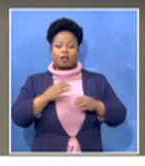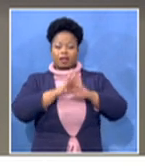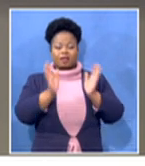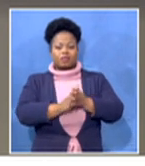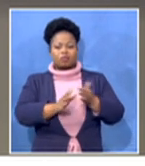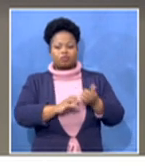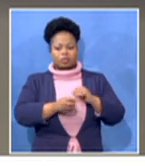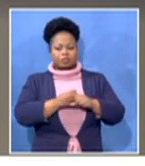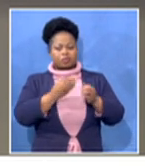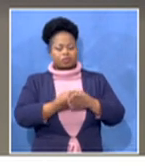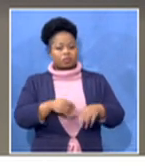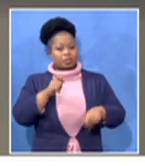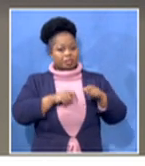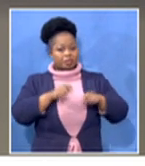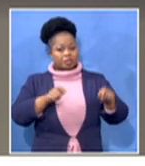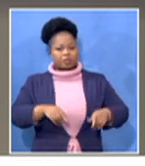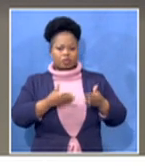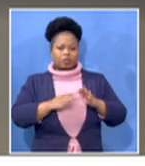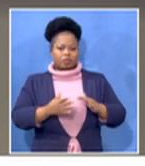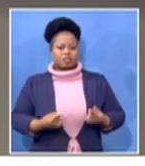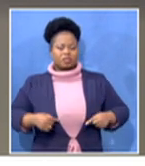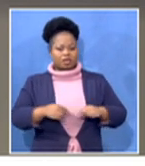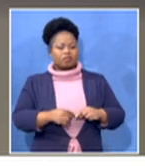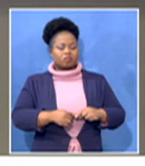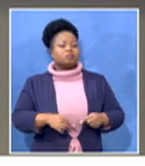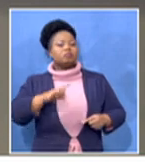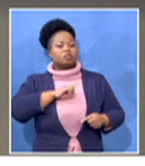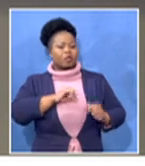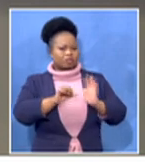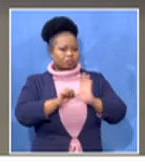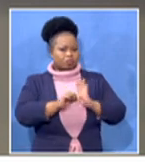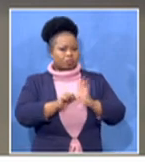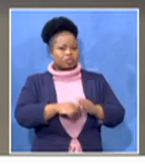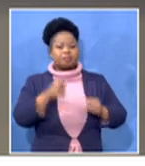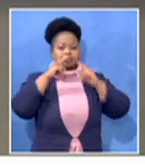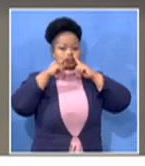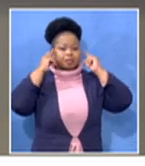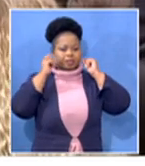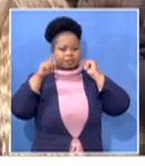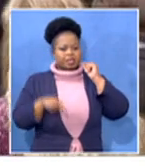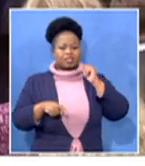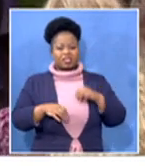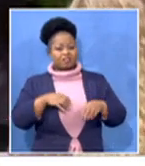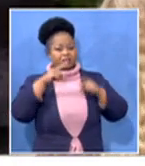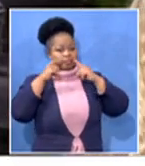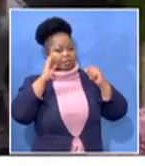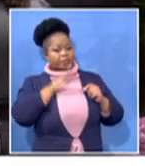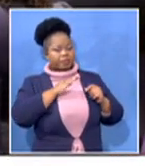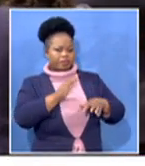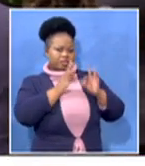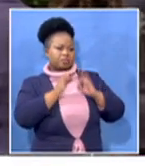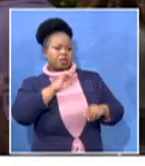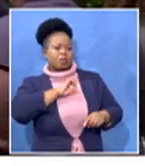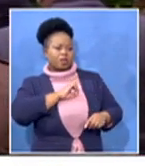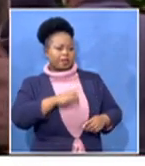and minds of the people in this community of why it's important to wear a mask. And if you're not wearing a mask, tell us why. And while